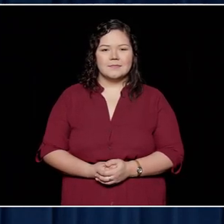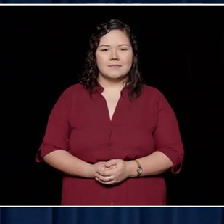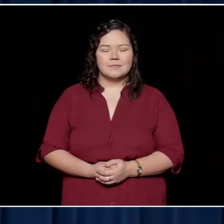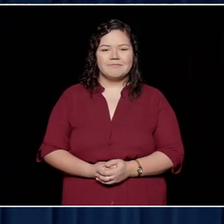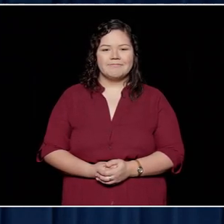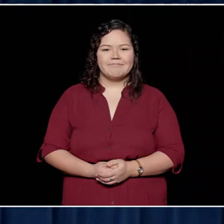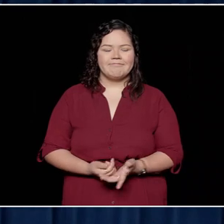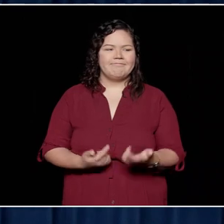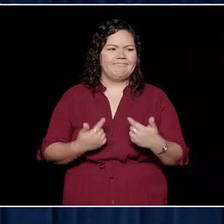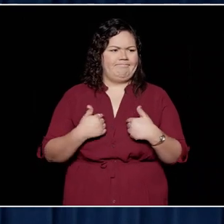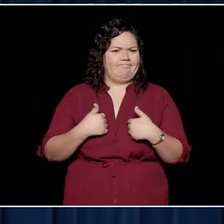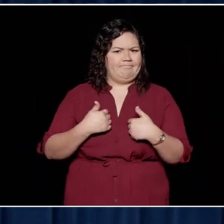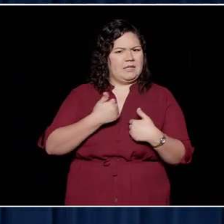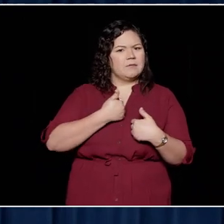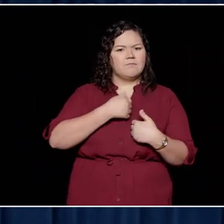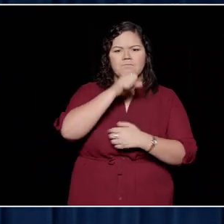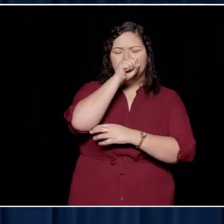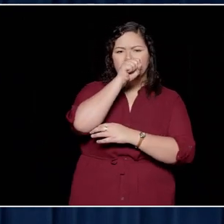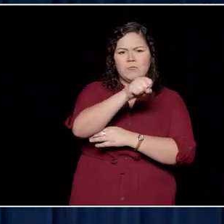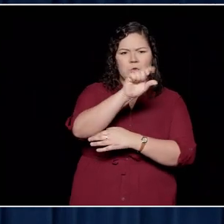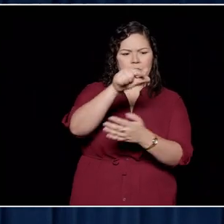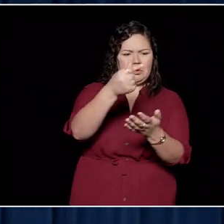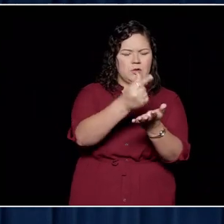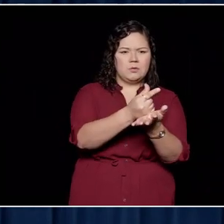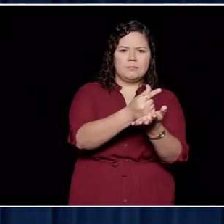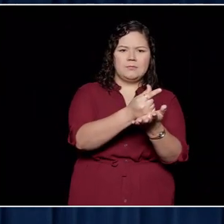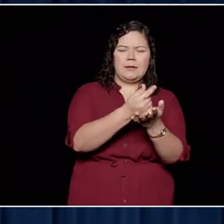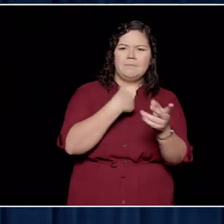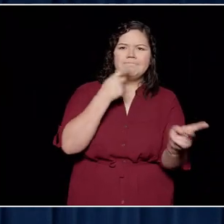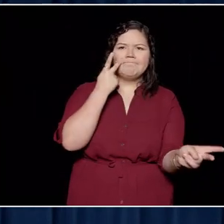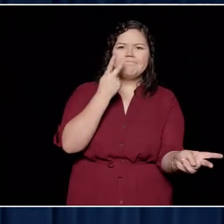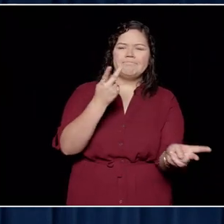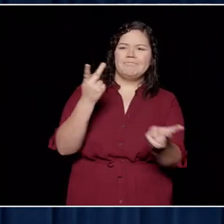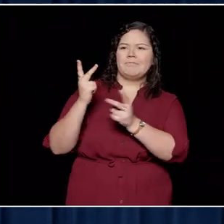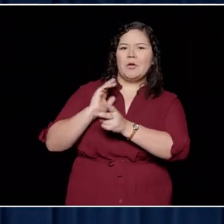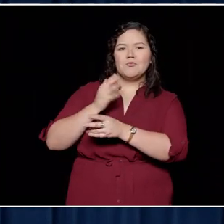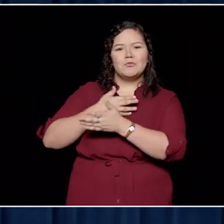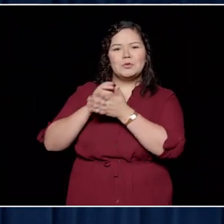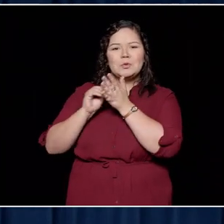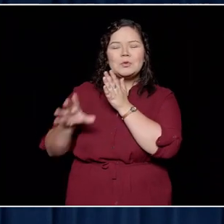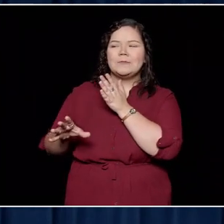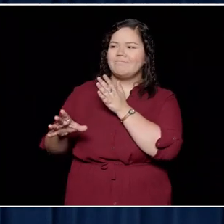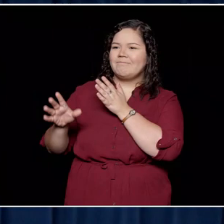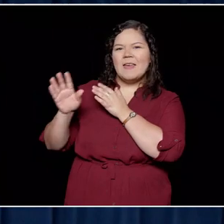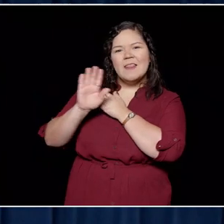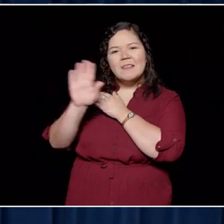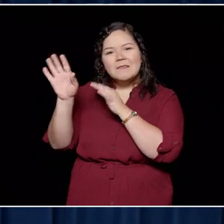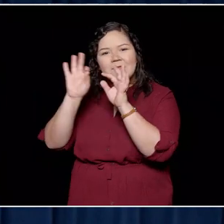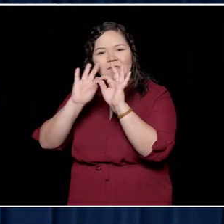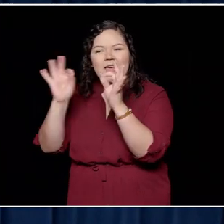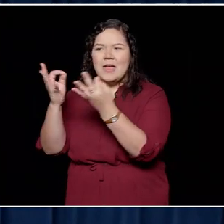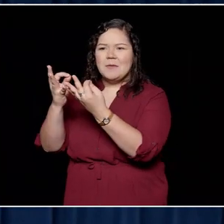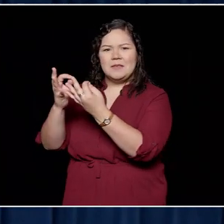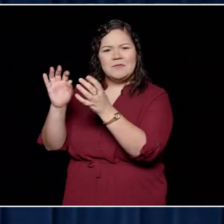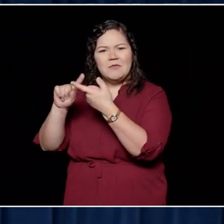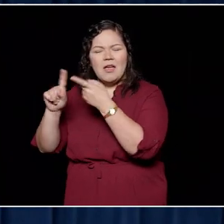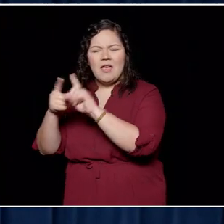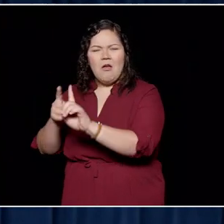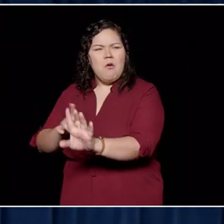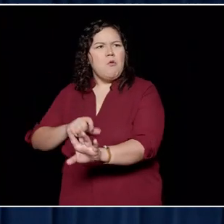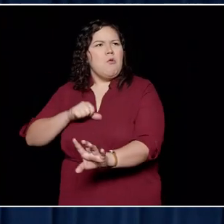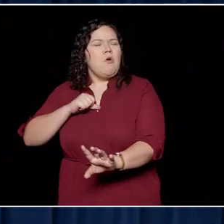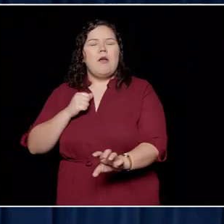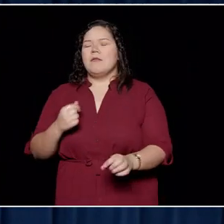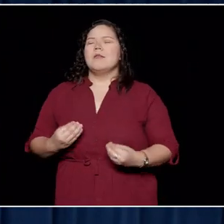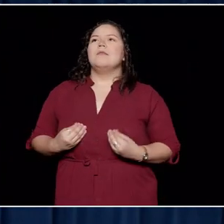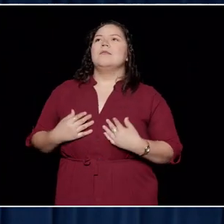I love graduation. Thinking of our graduating students and their proud families always fills